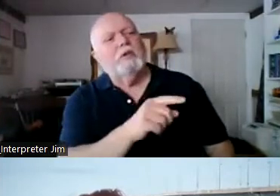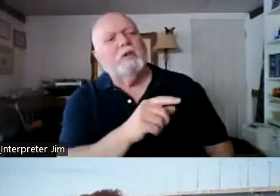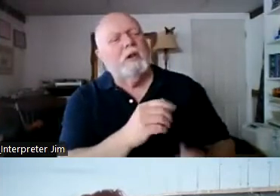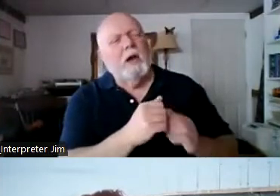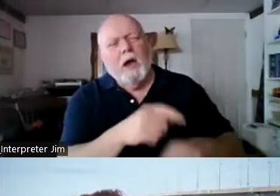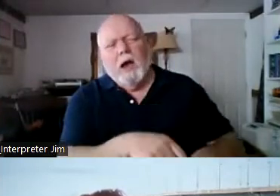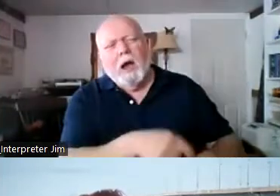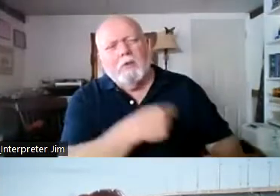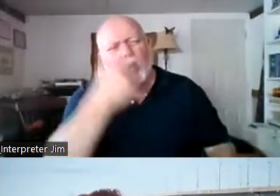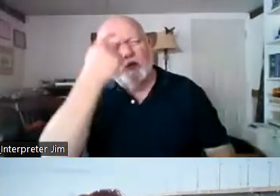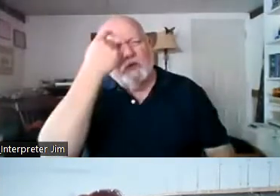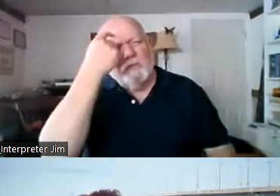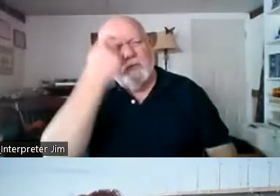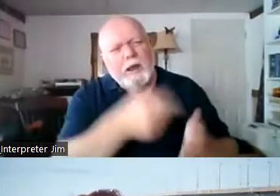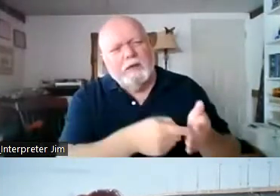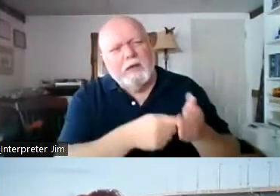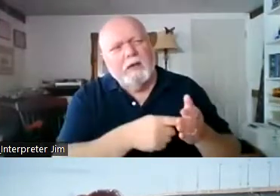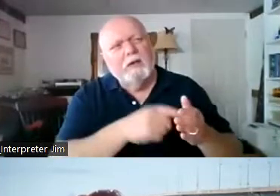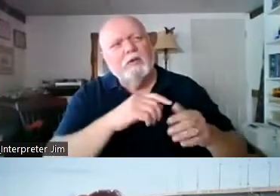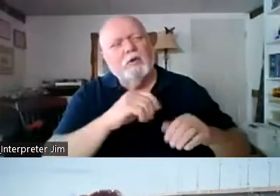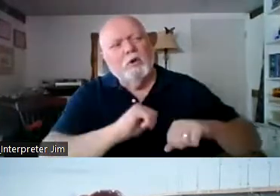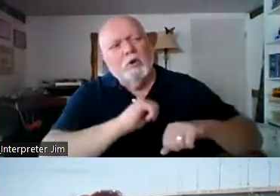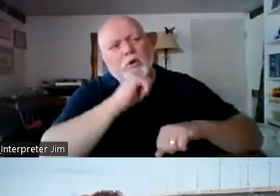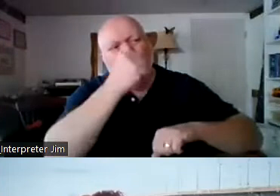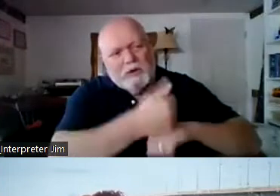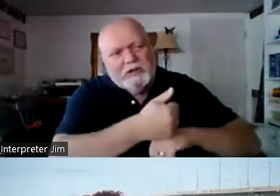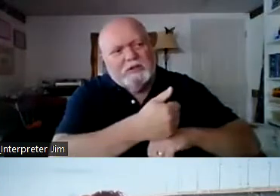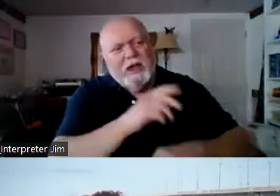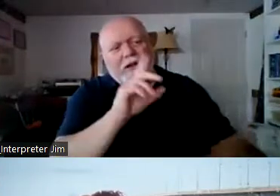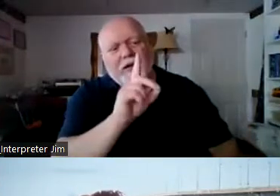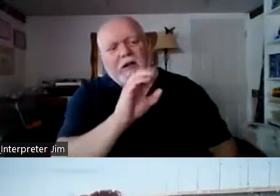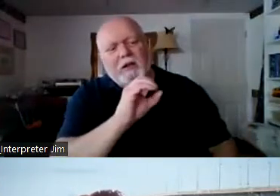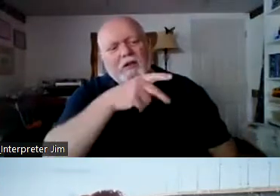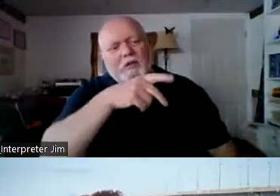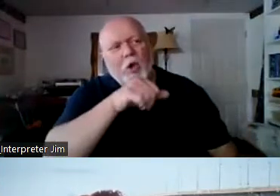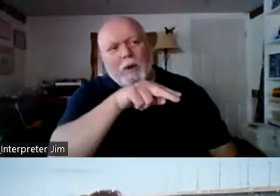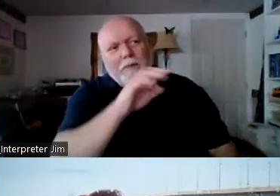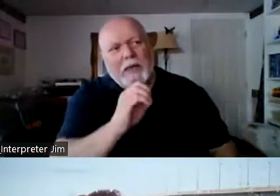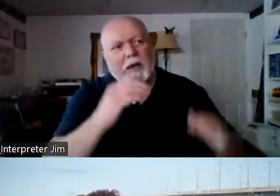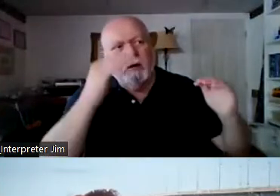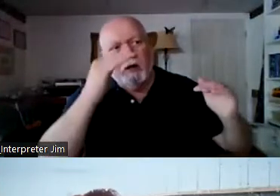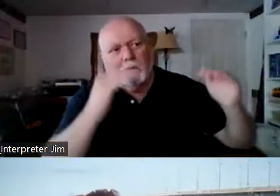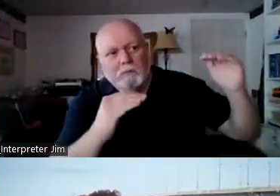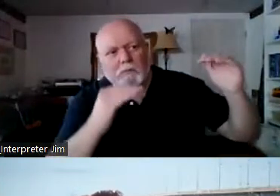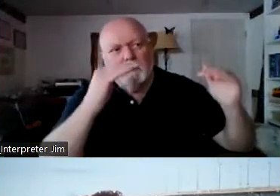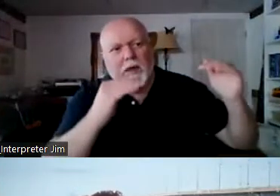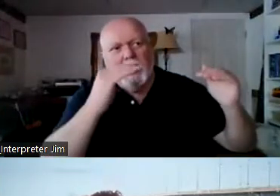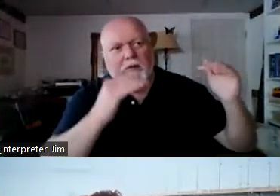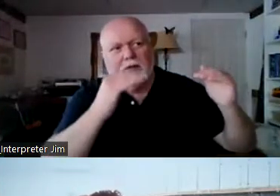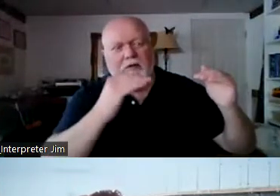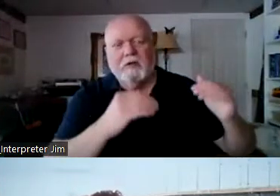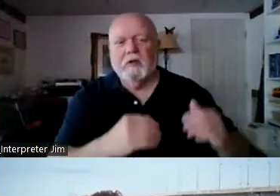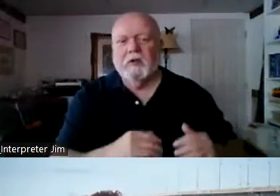take to reset following dopamine deficit, as in early recovery. And, So